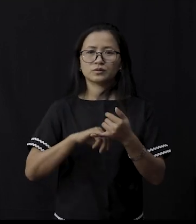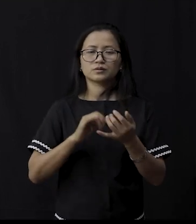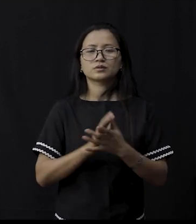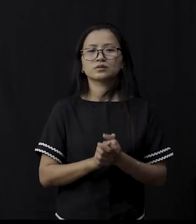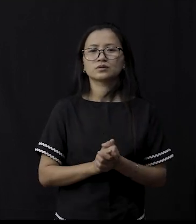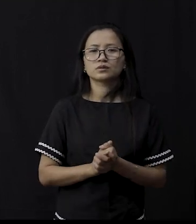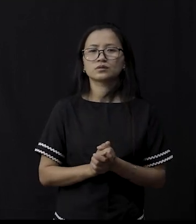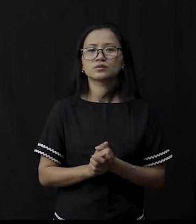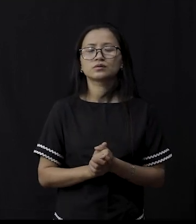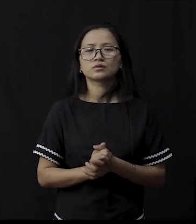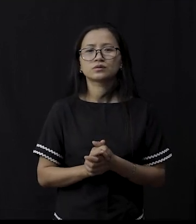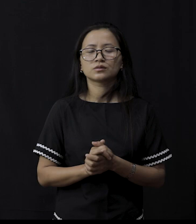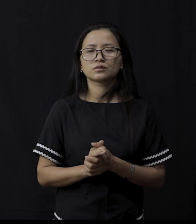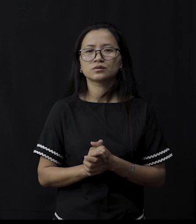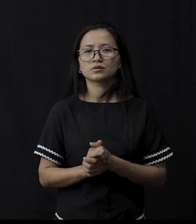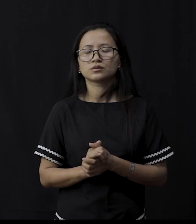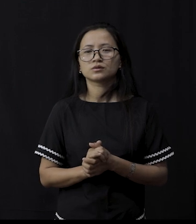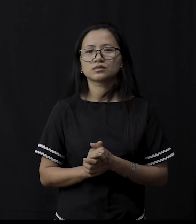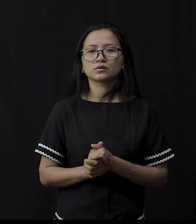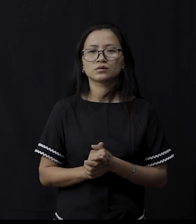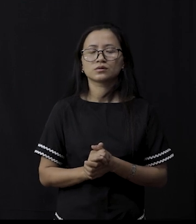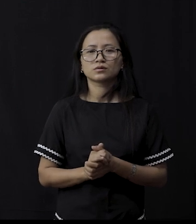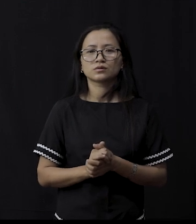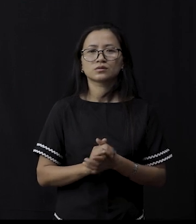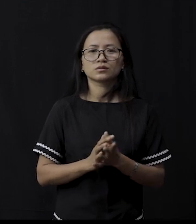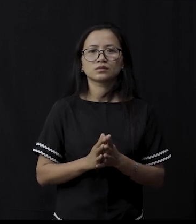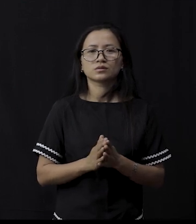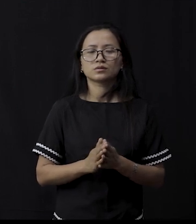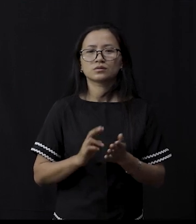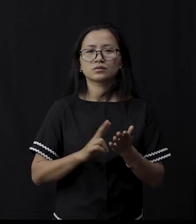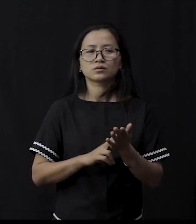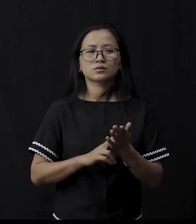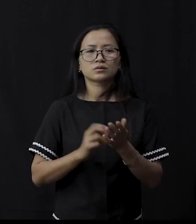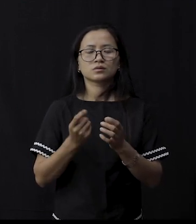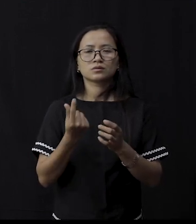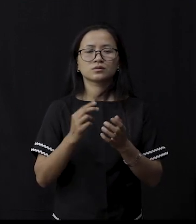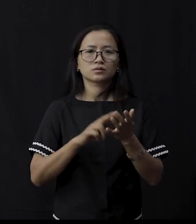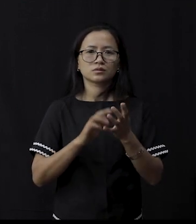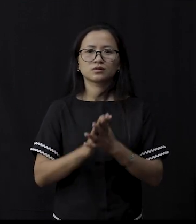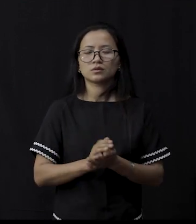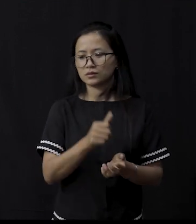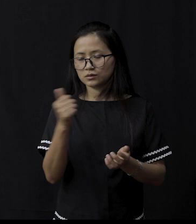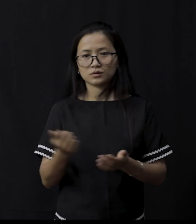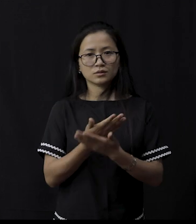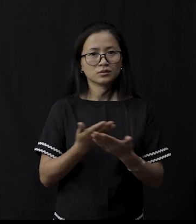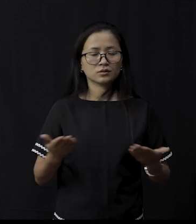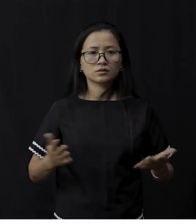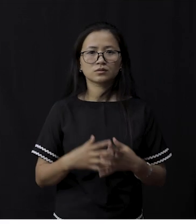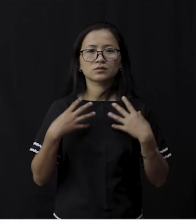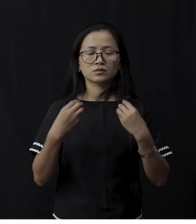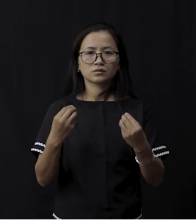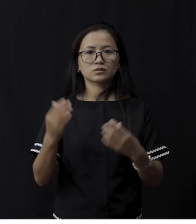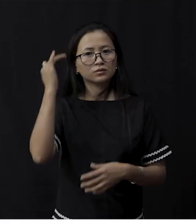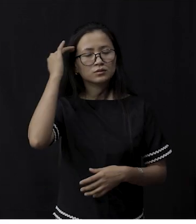So that's where we come to the end of the session called Nouns. If there is any other thing that you would want